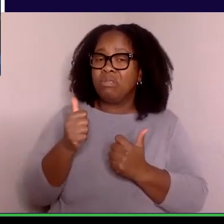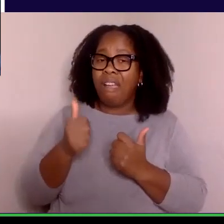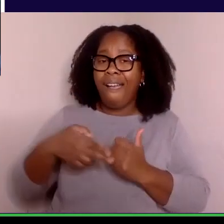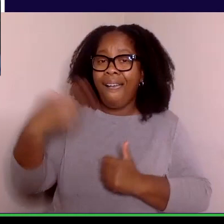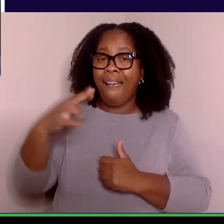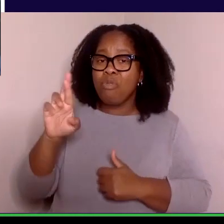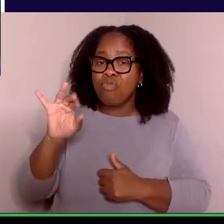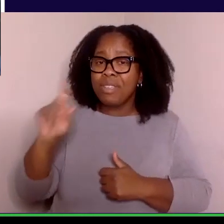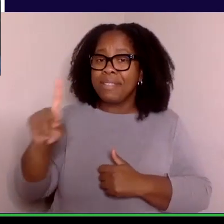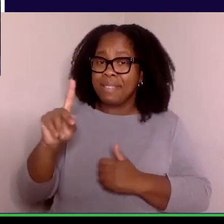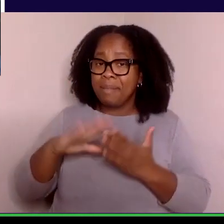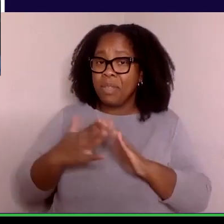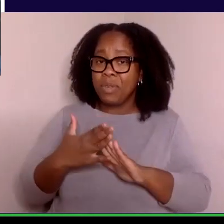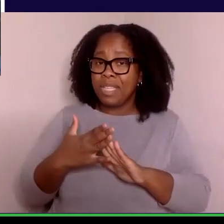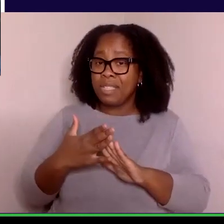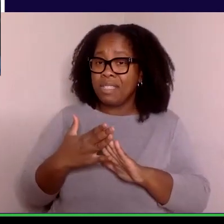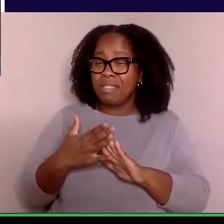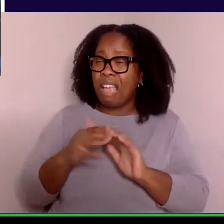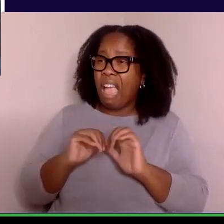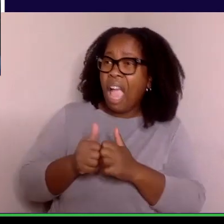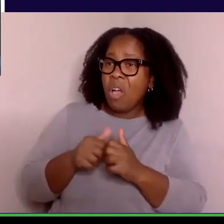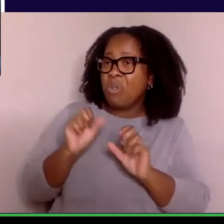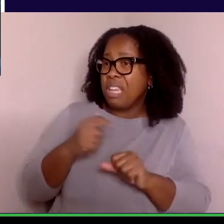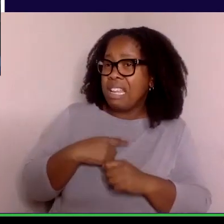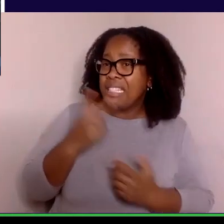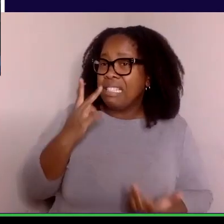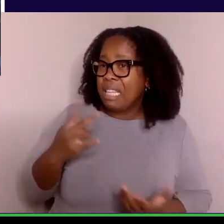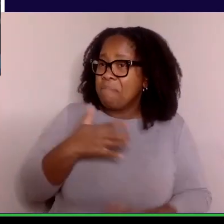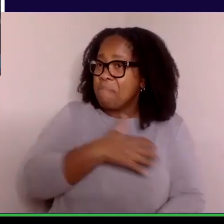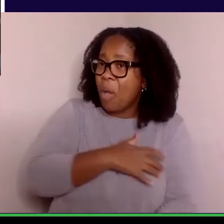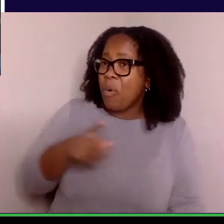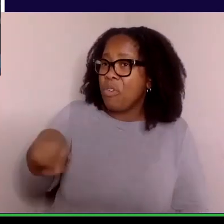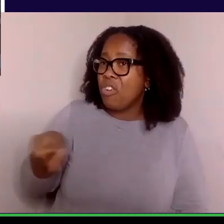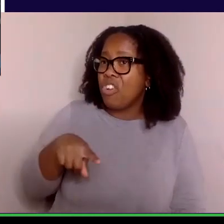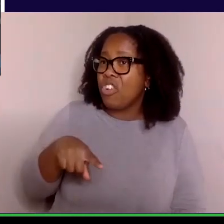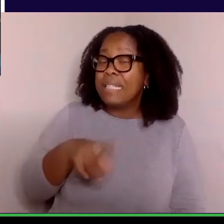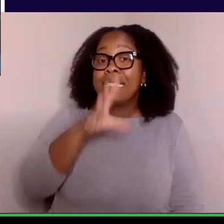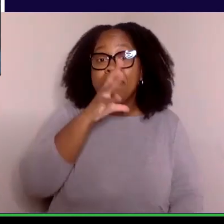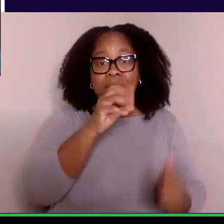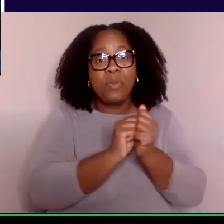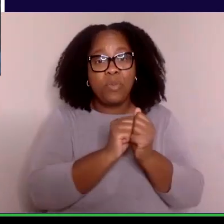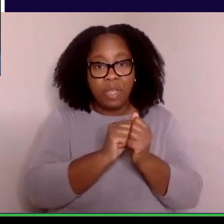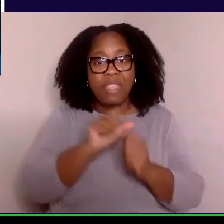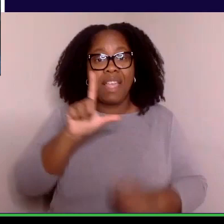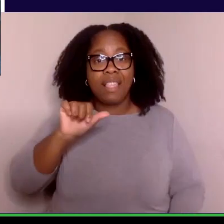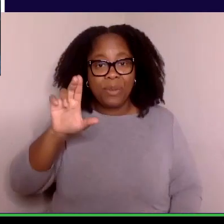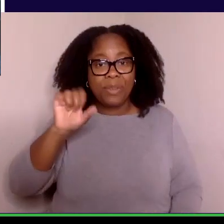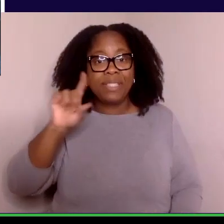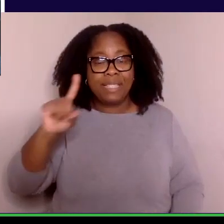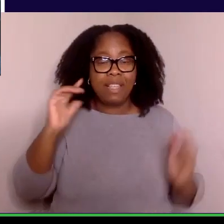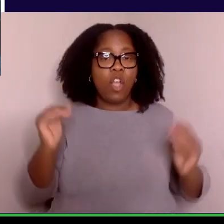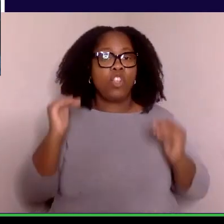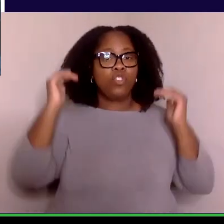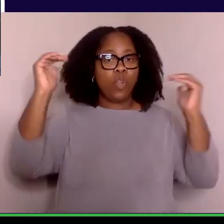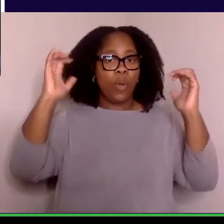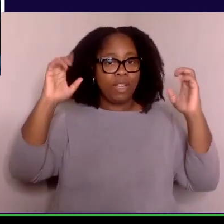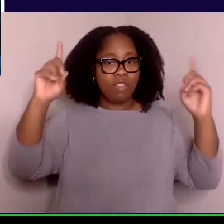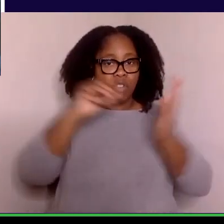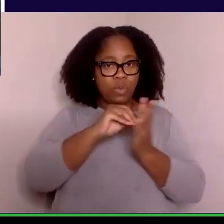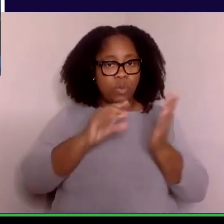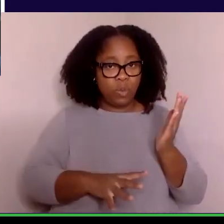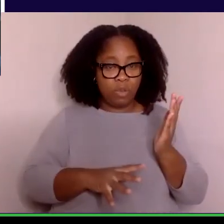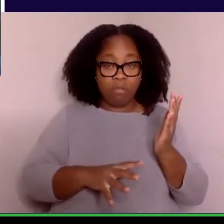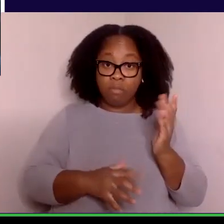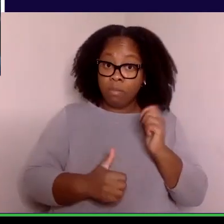an LAUSD adult education student. And most of our adult ed